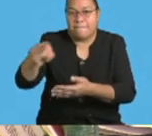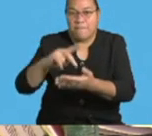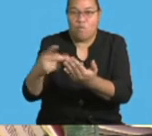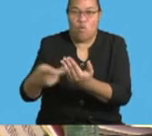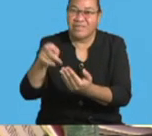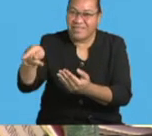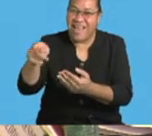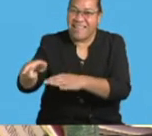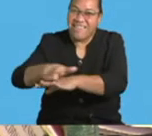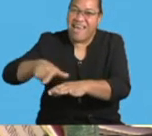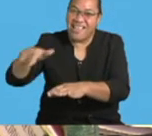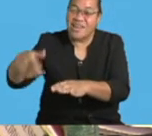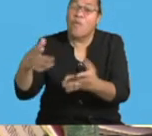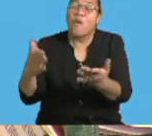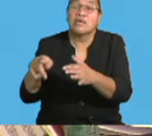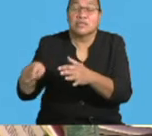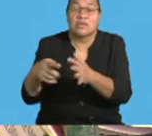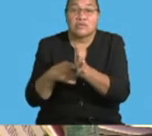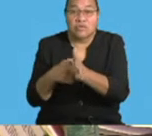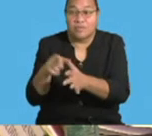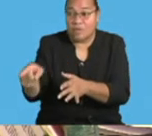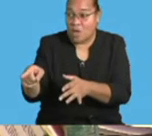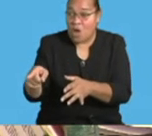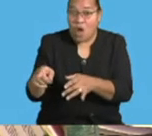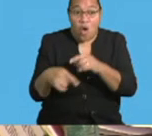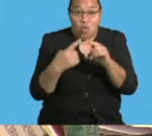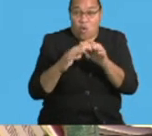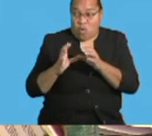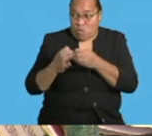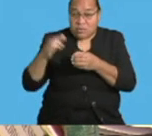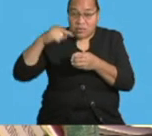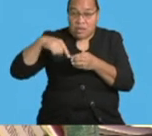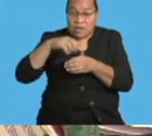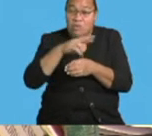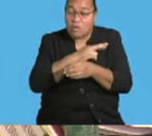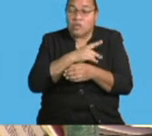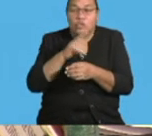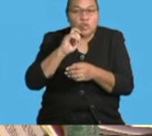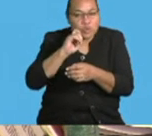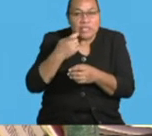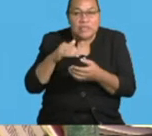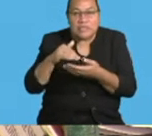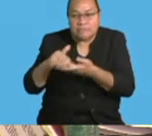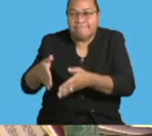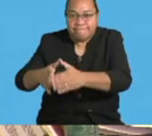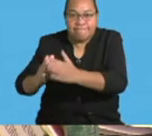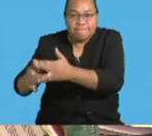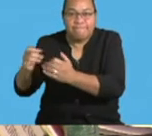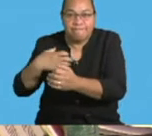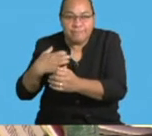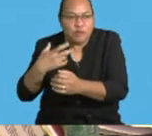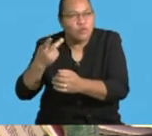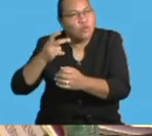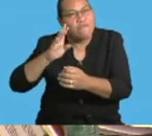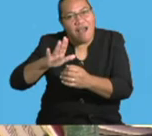project. This assistance will enable the Trust to complete 25 houses under Stage 3 of the program and to